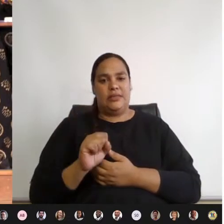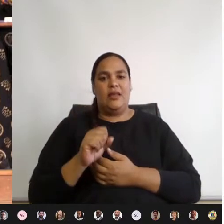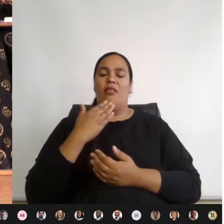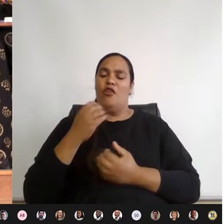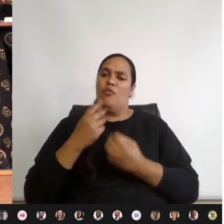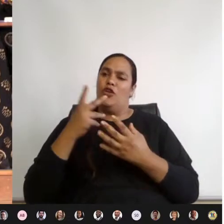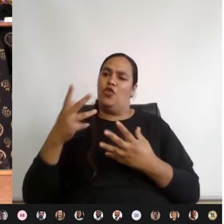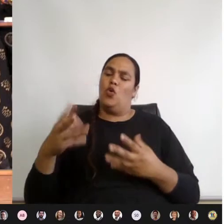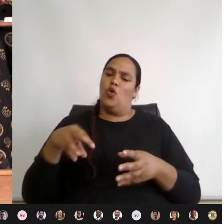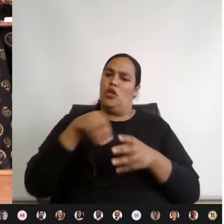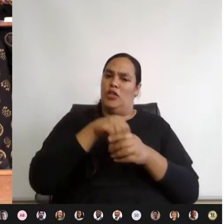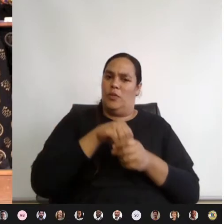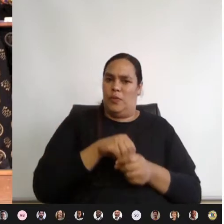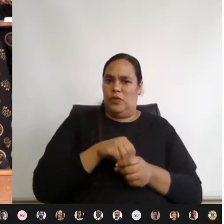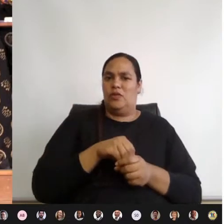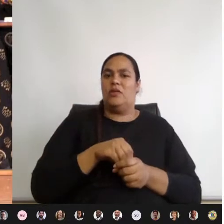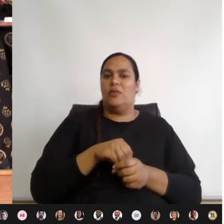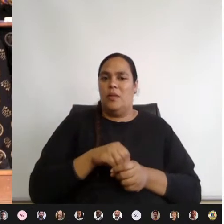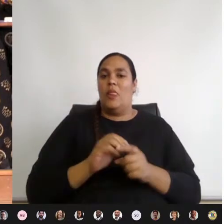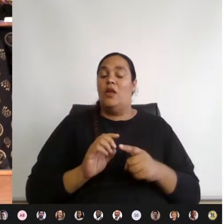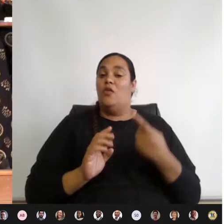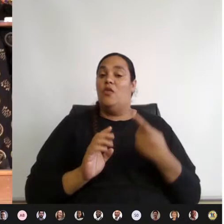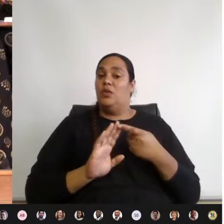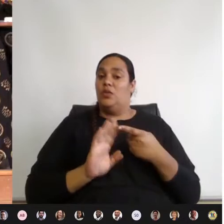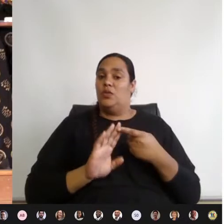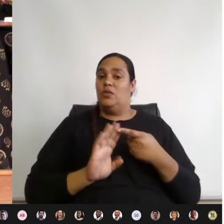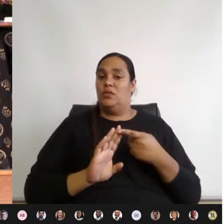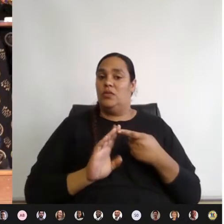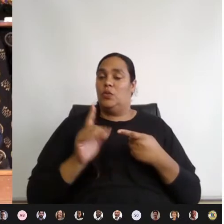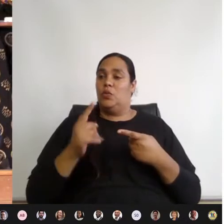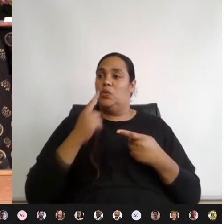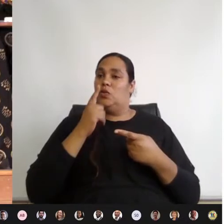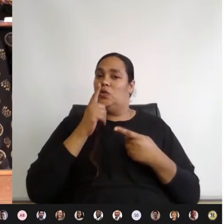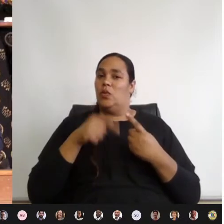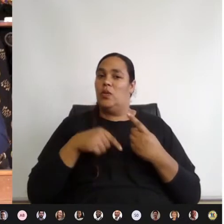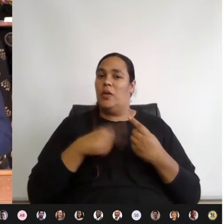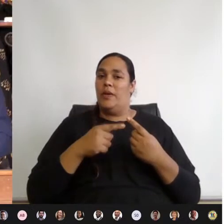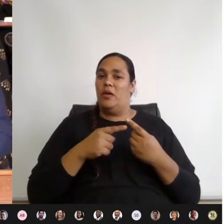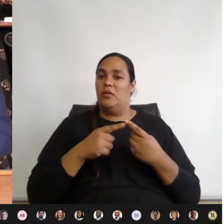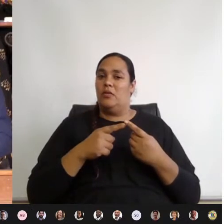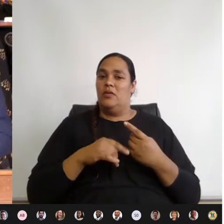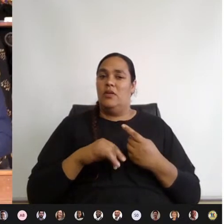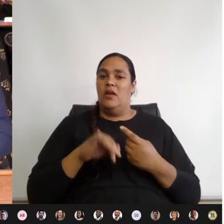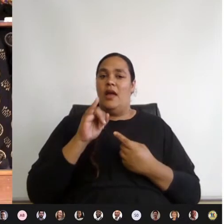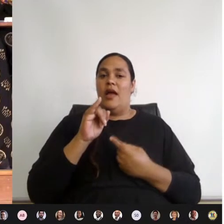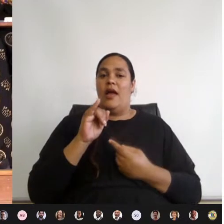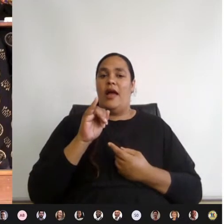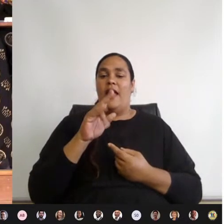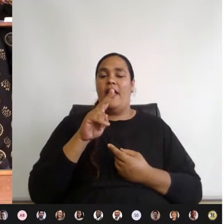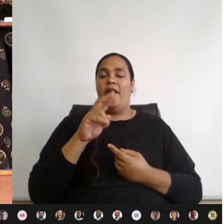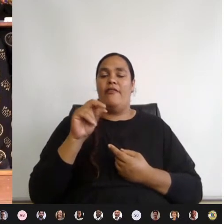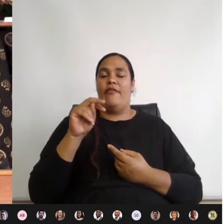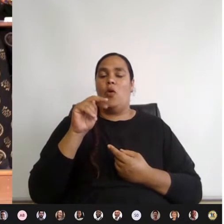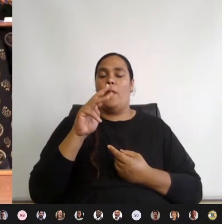contribution. Perhaps, first of all, you spoke about ivermectin.